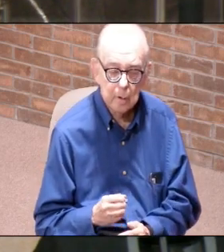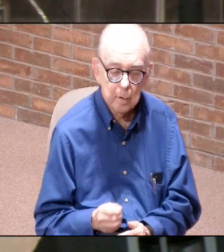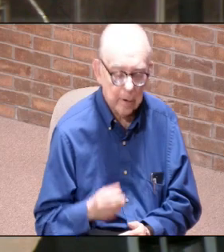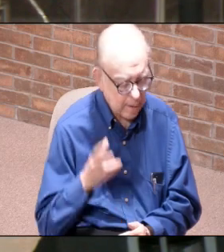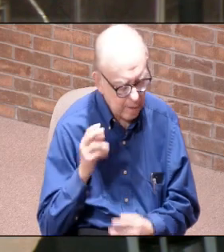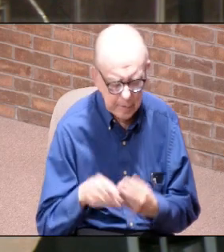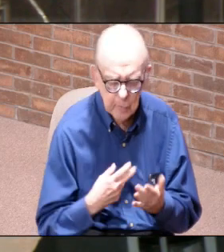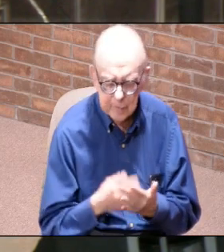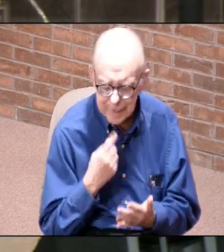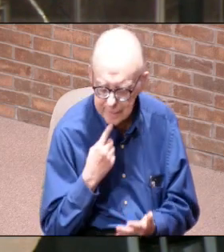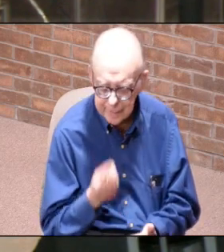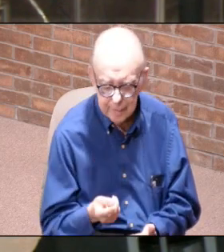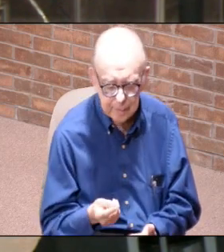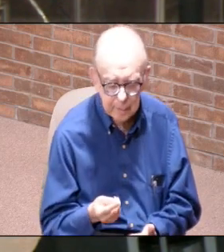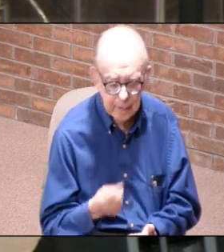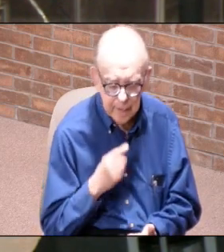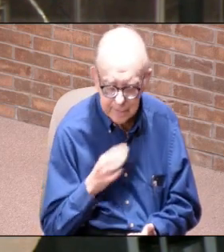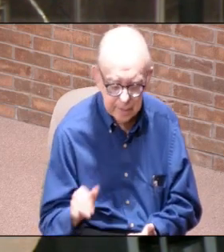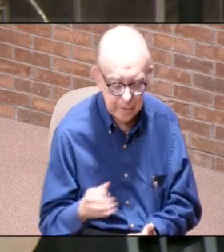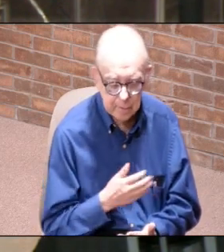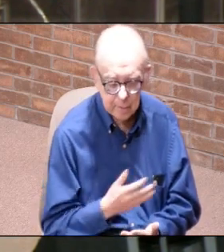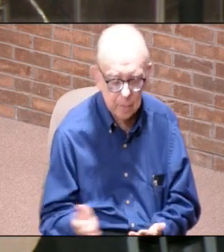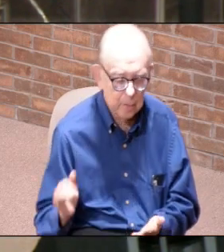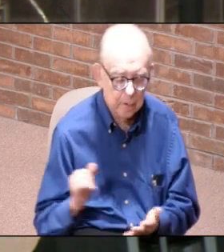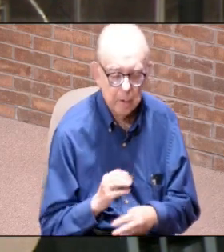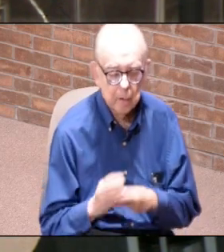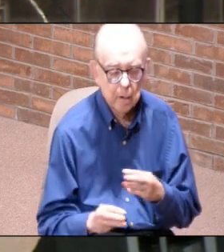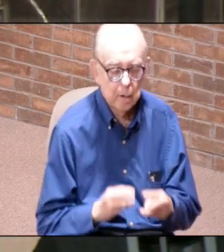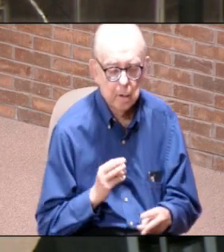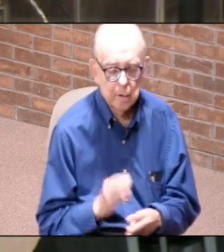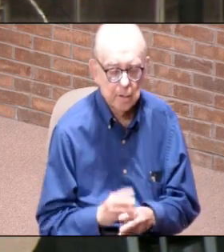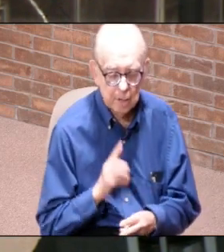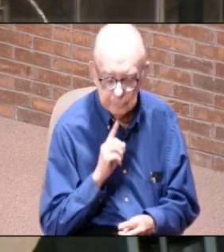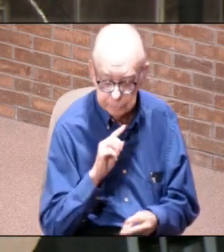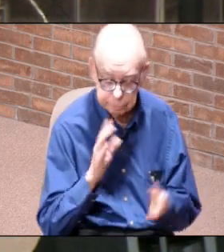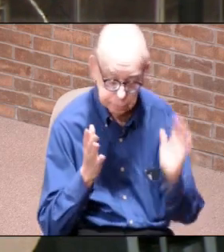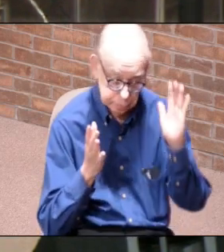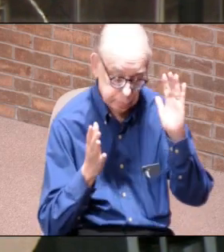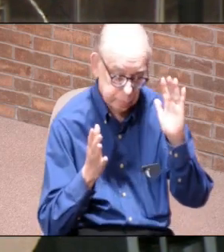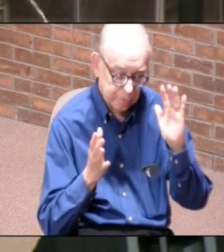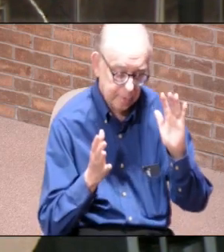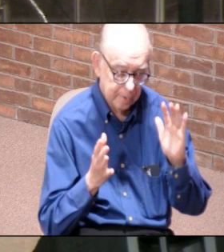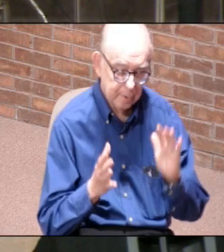I hear people all the time, and I say the same thing. This world is a mess.